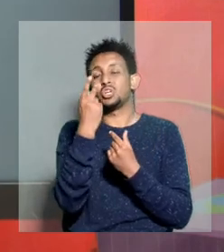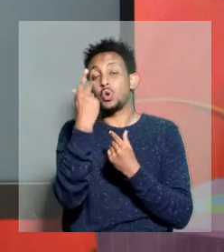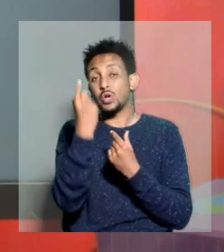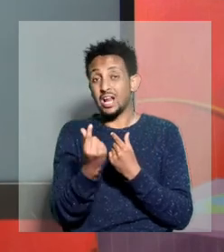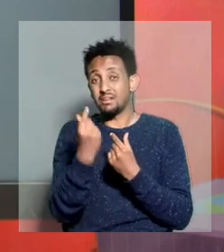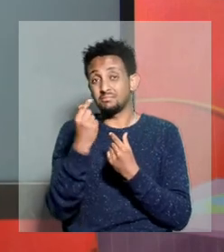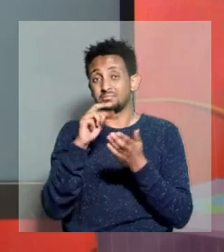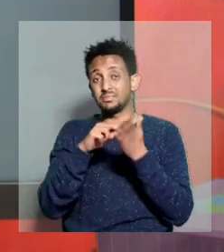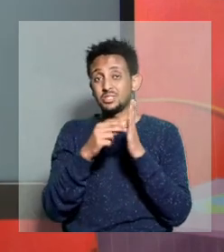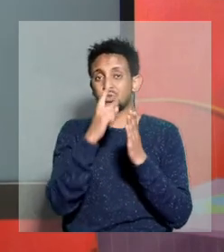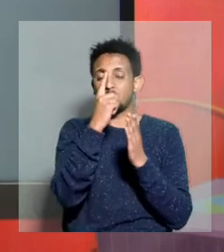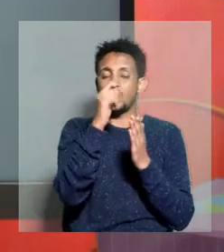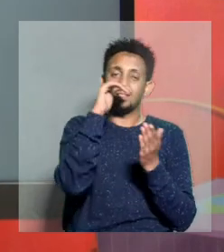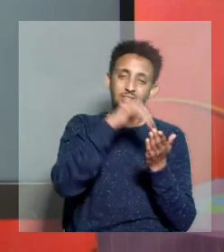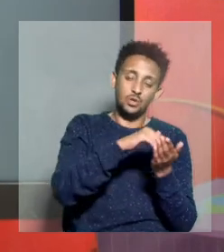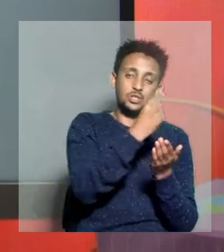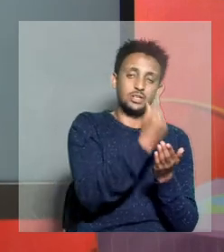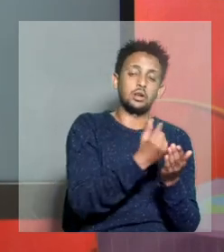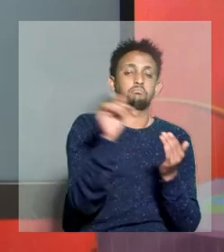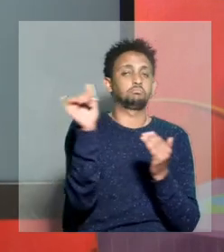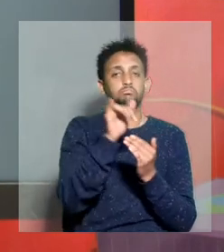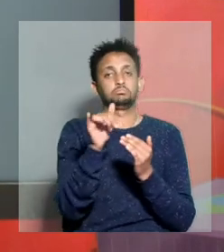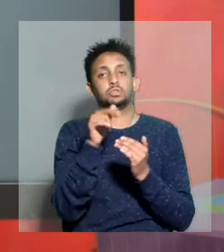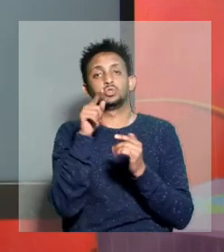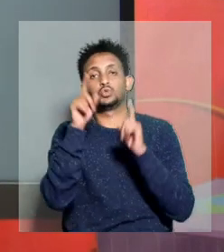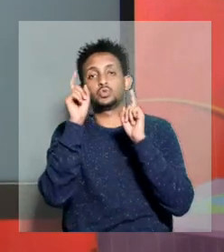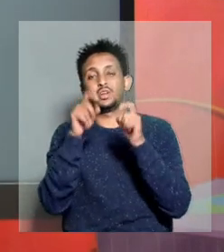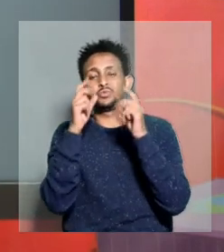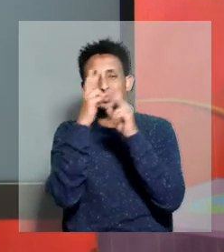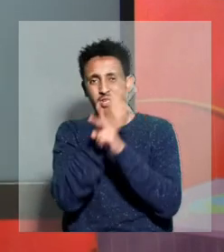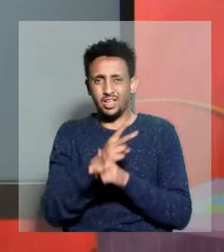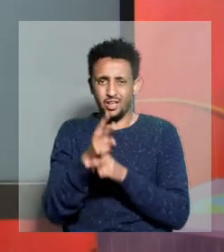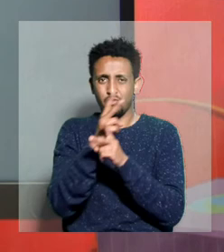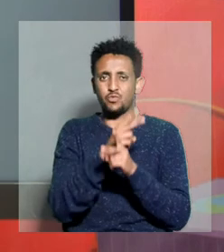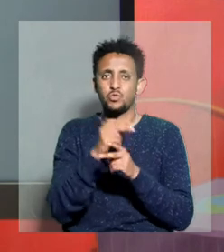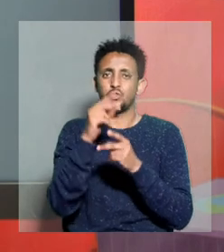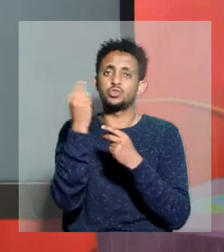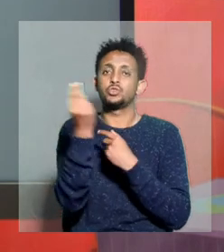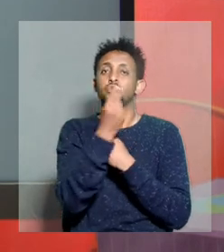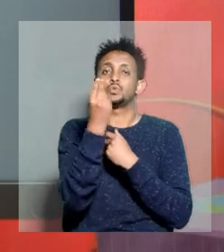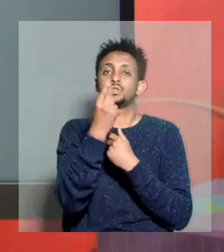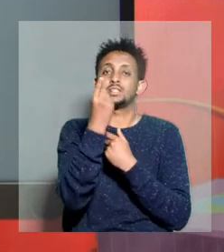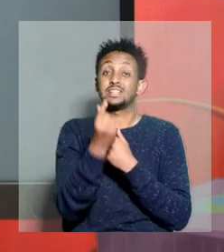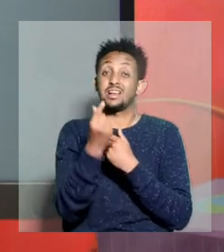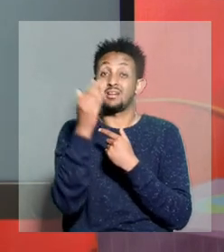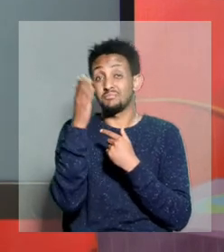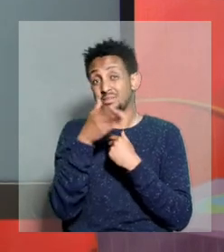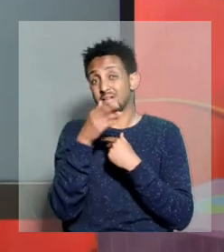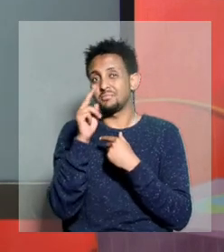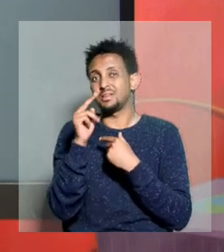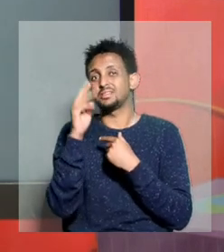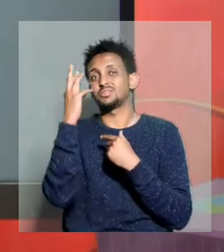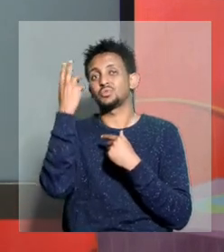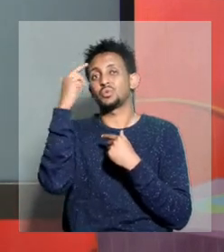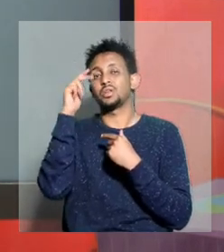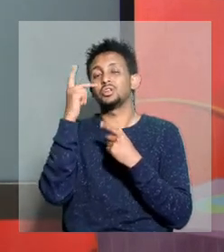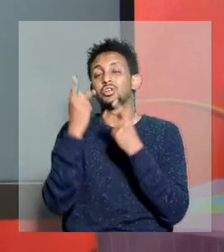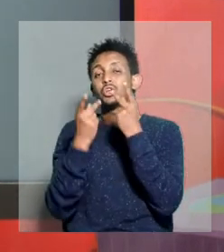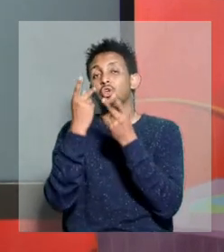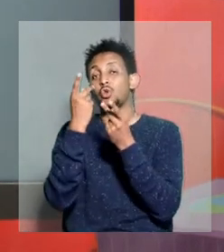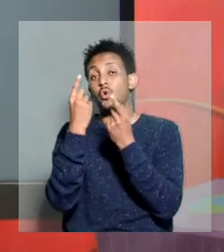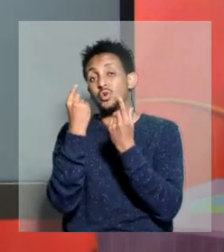is, 1 kilogram is 1,000 gram. But you should have to be very careful in using gram per centimeter cube and kilogram